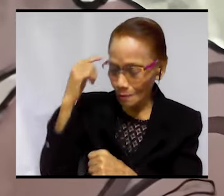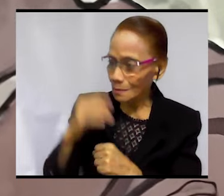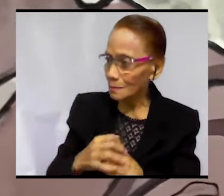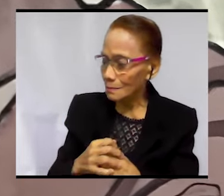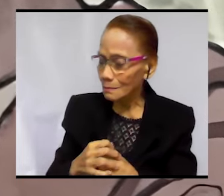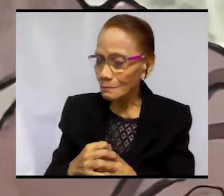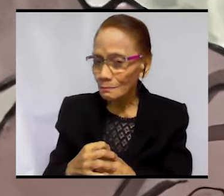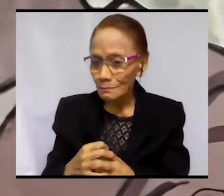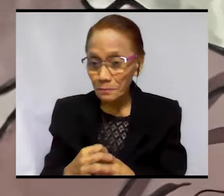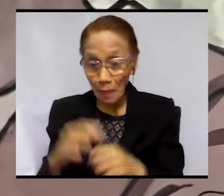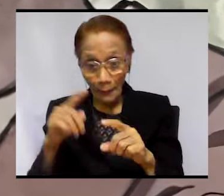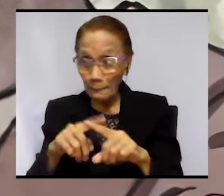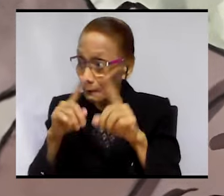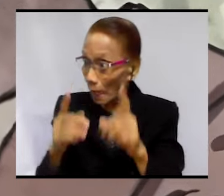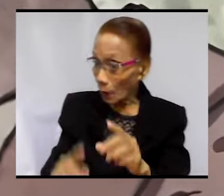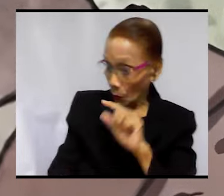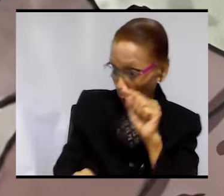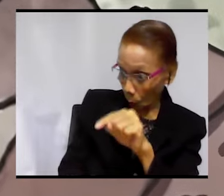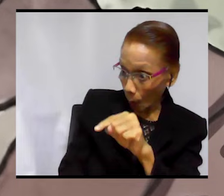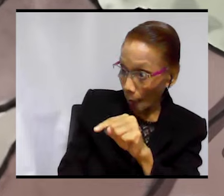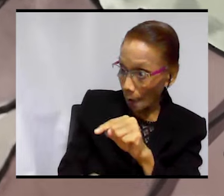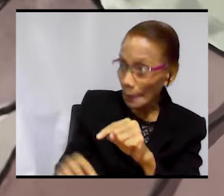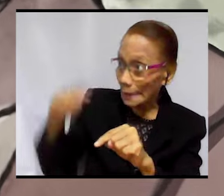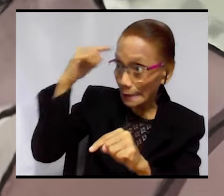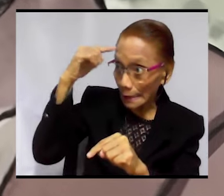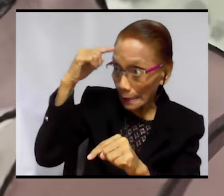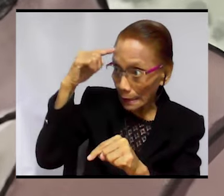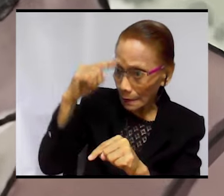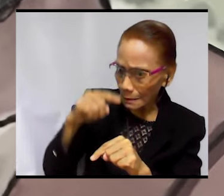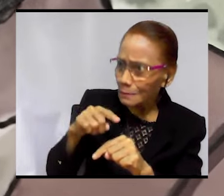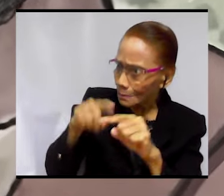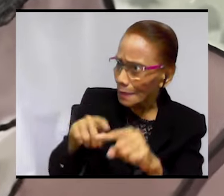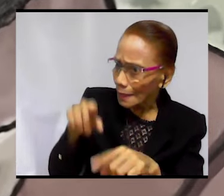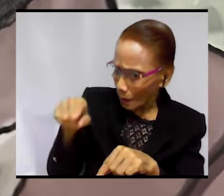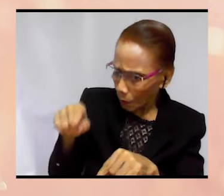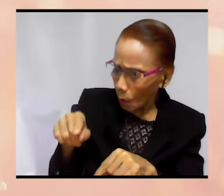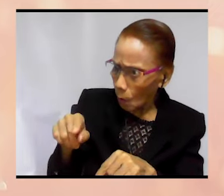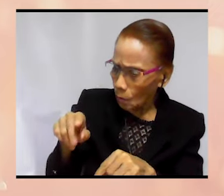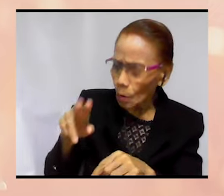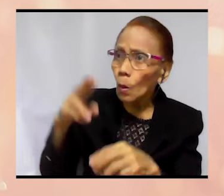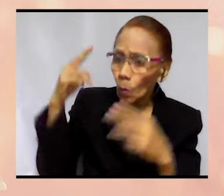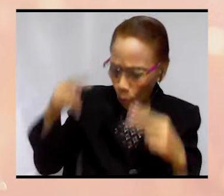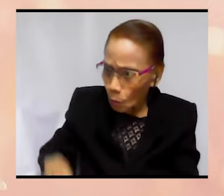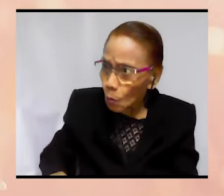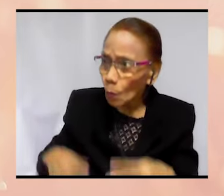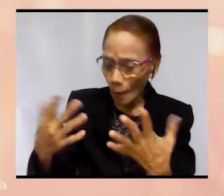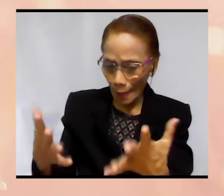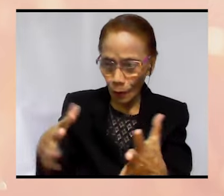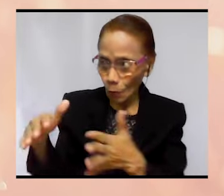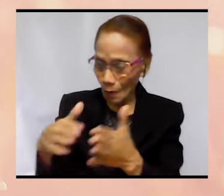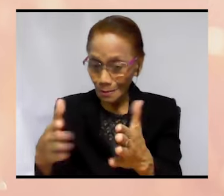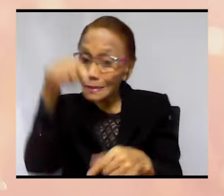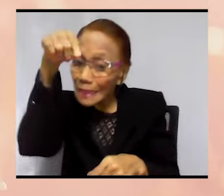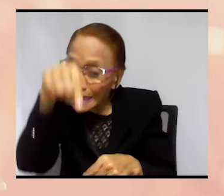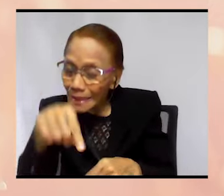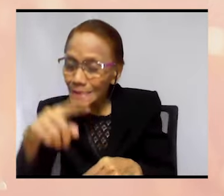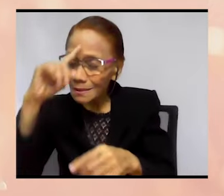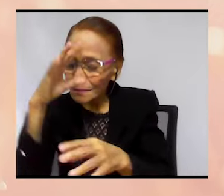thoughts, but you are thinking according to human ways. This is the faith of